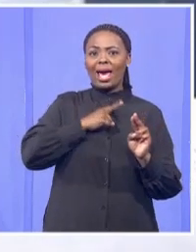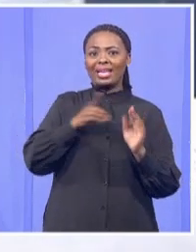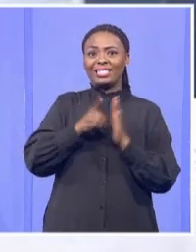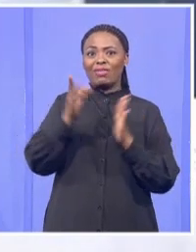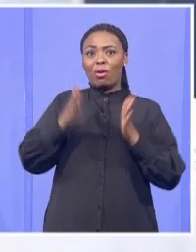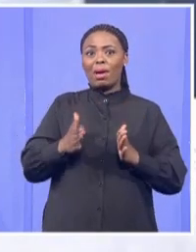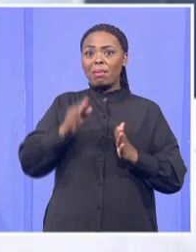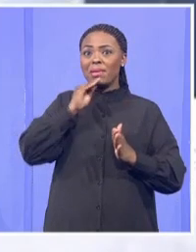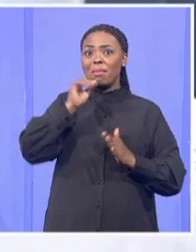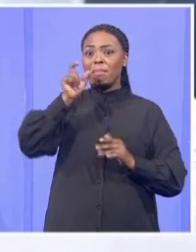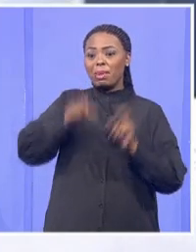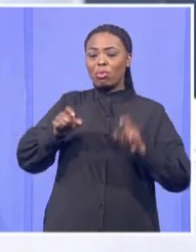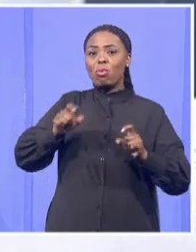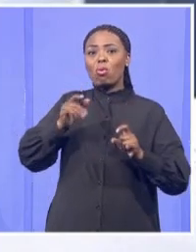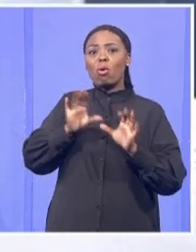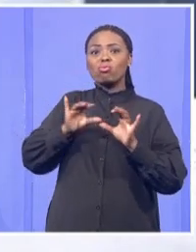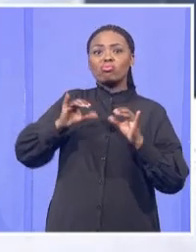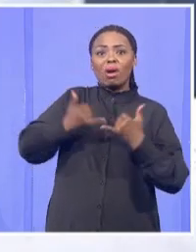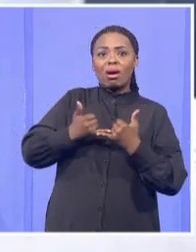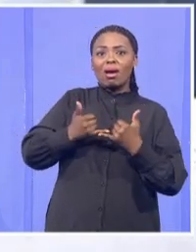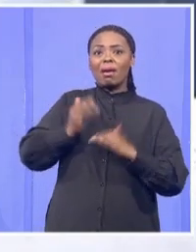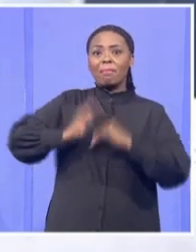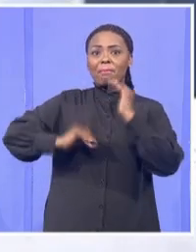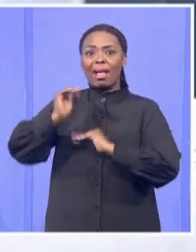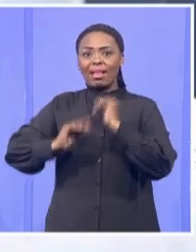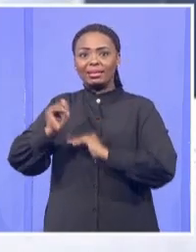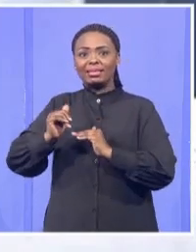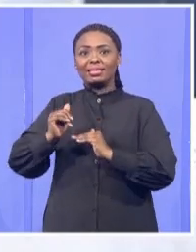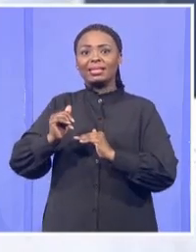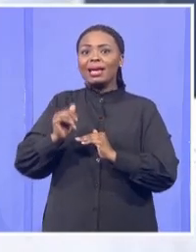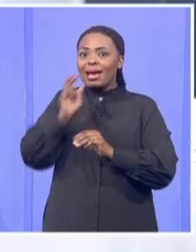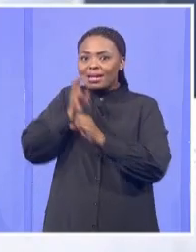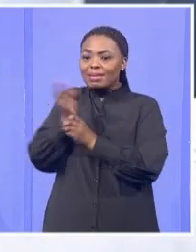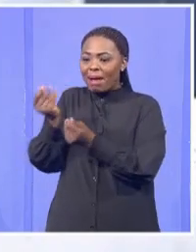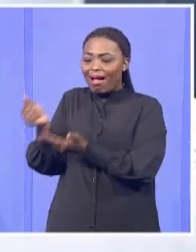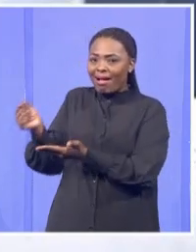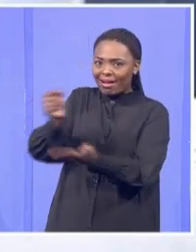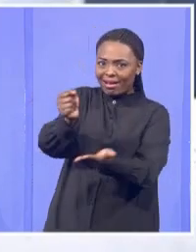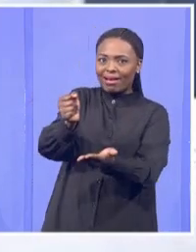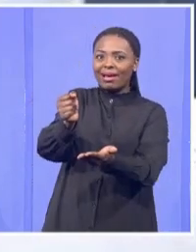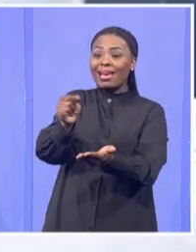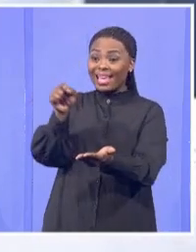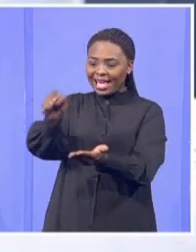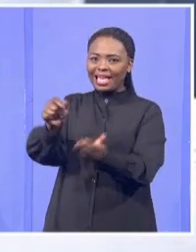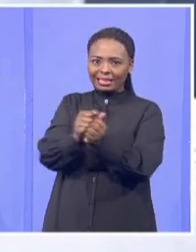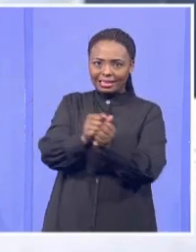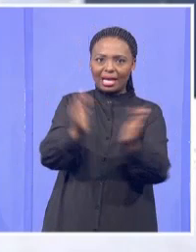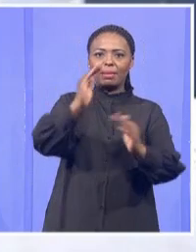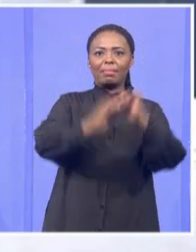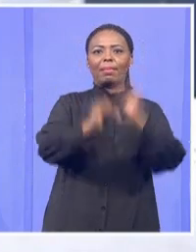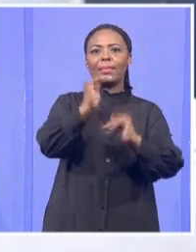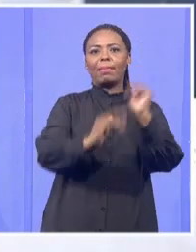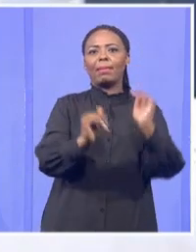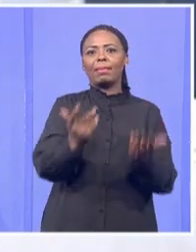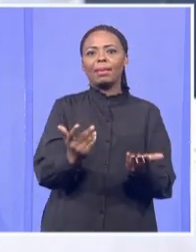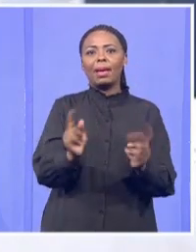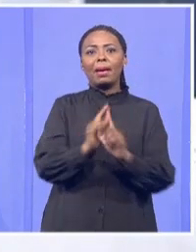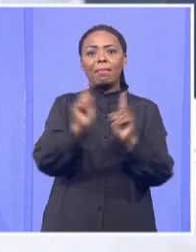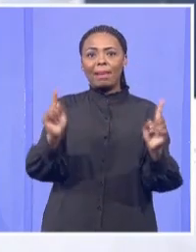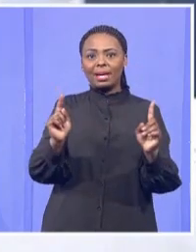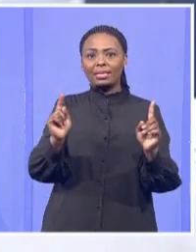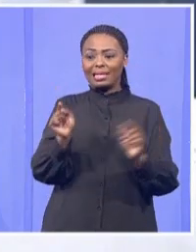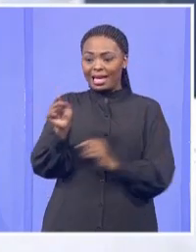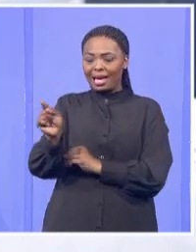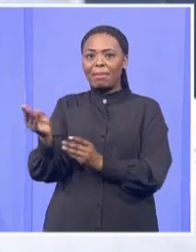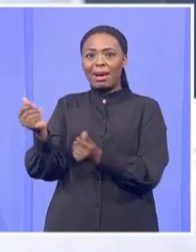So it's those kind of things. By the time the developers receive funding, you find that we have not budgeted for that particular school